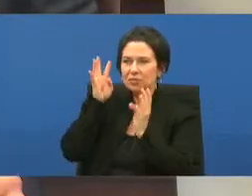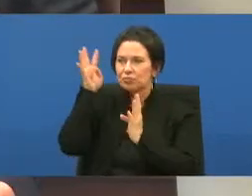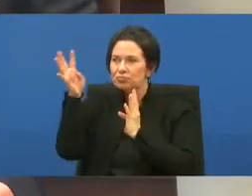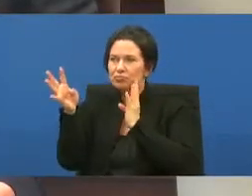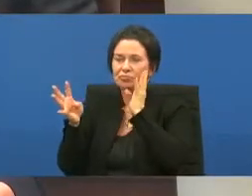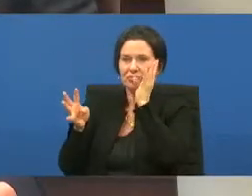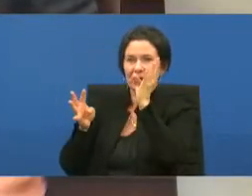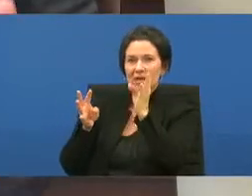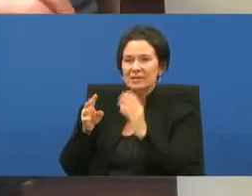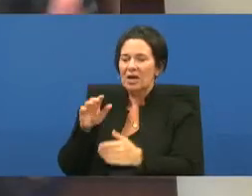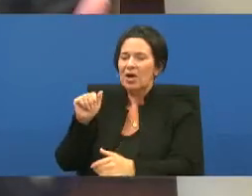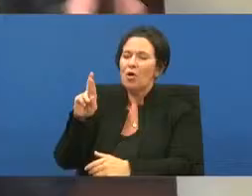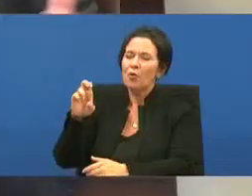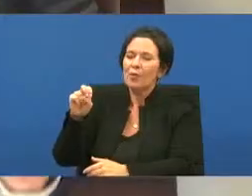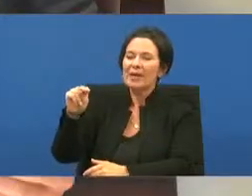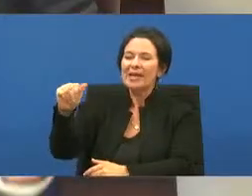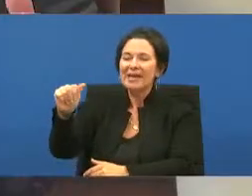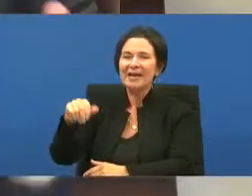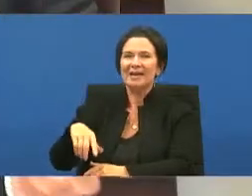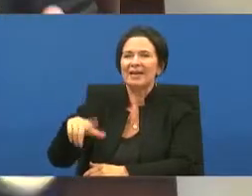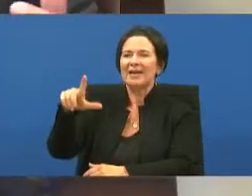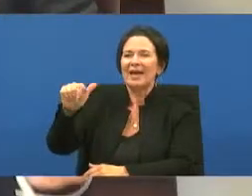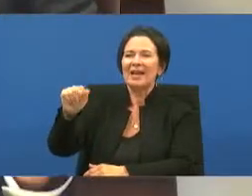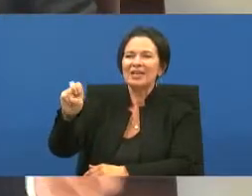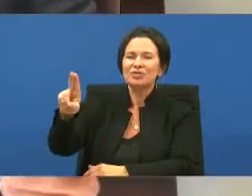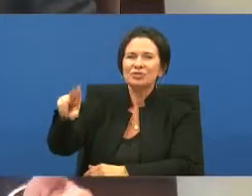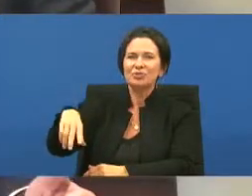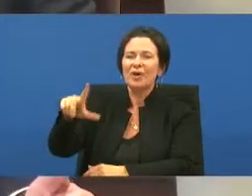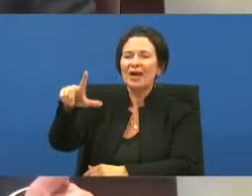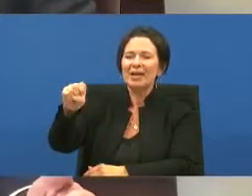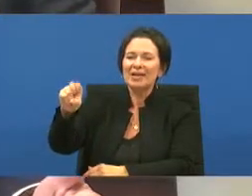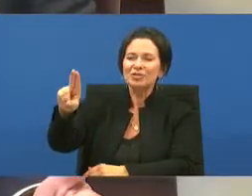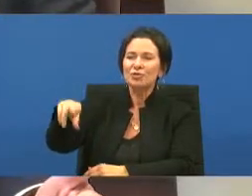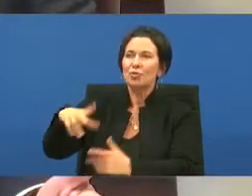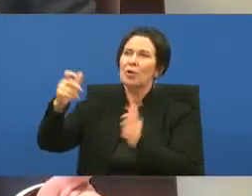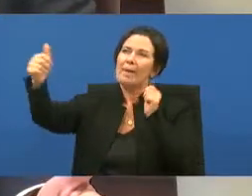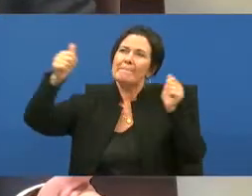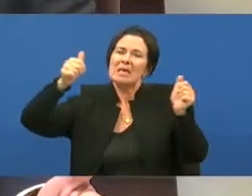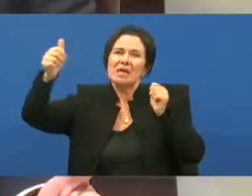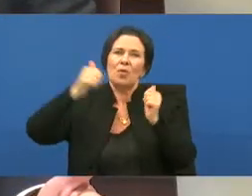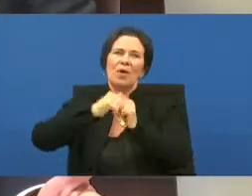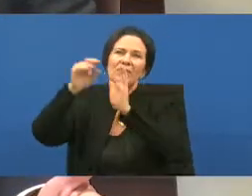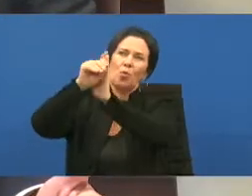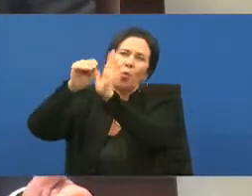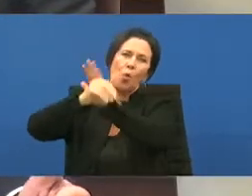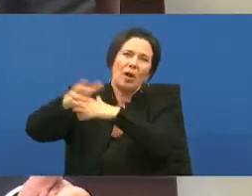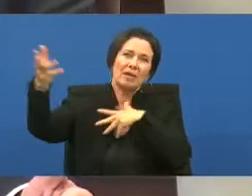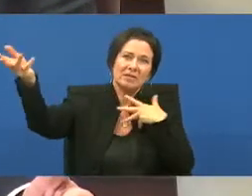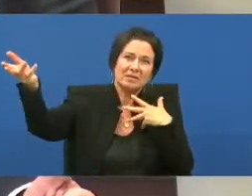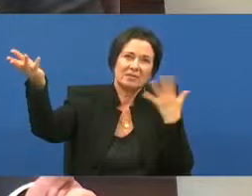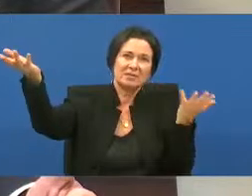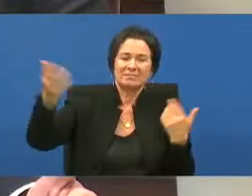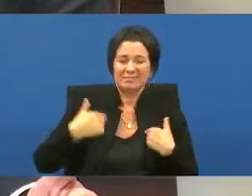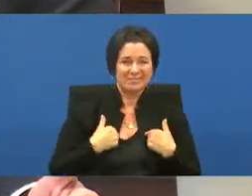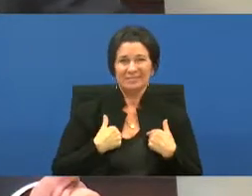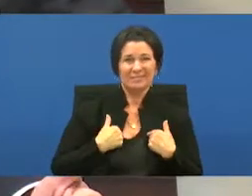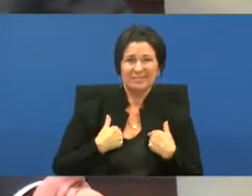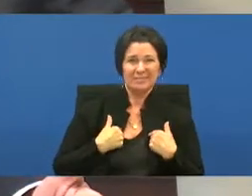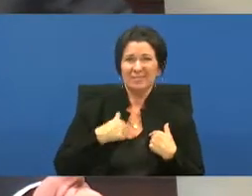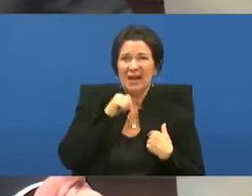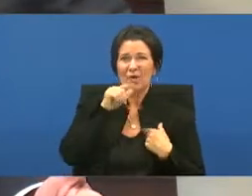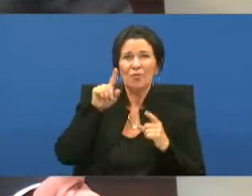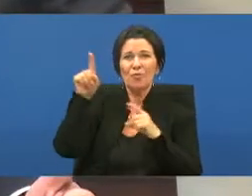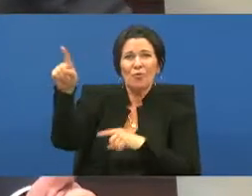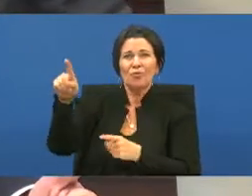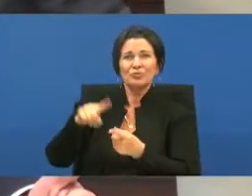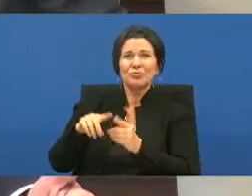at LSU, the big venues that can compete with New Orleans and everything. I don't go to New Orleans to go to the